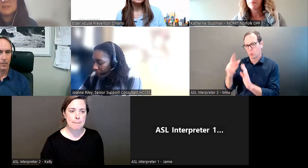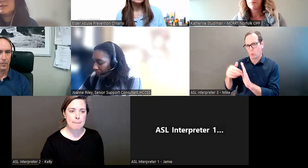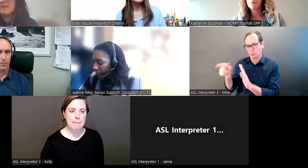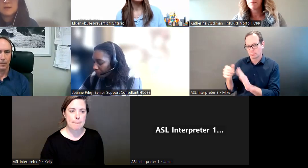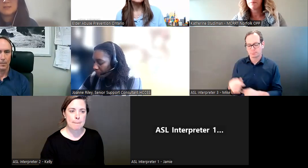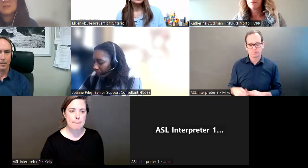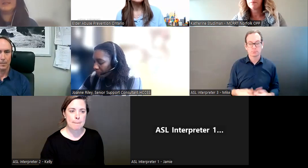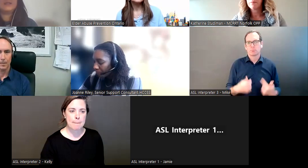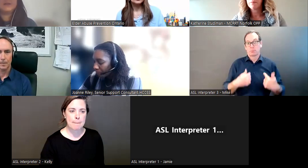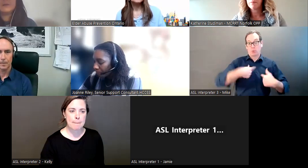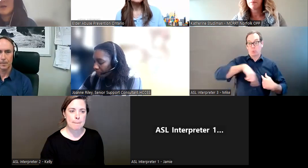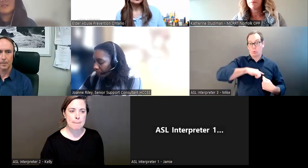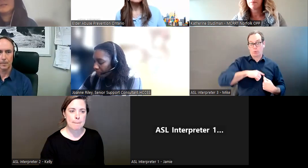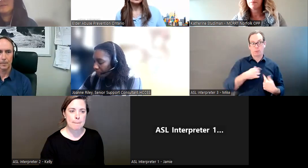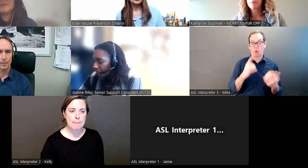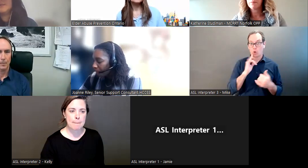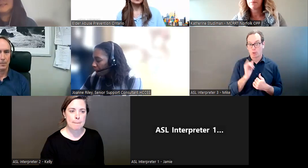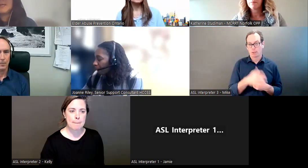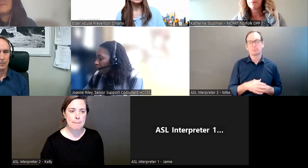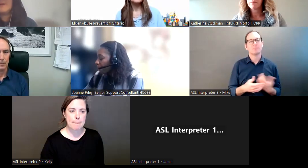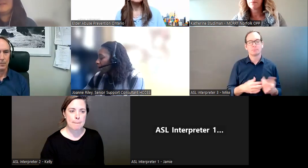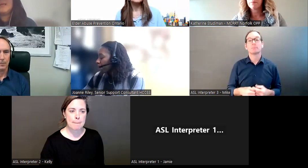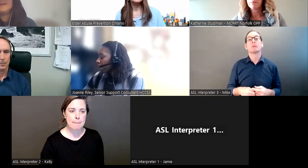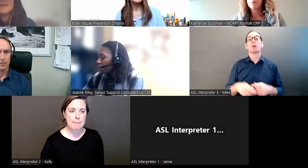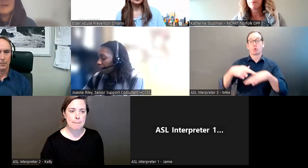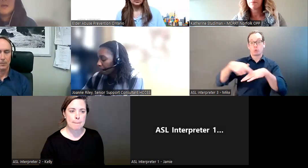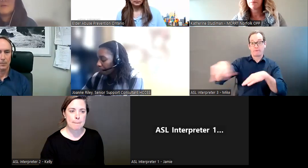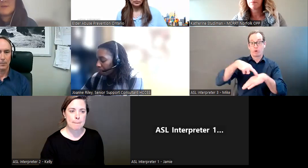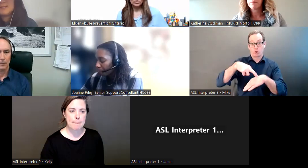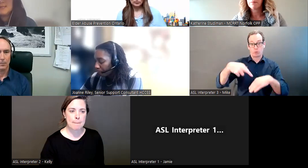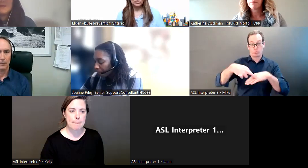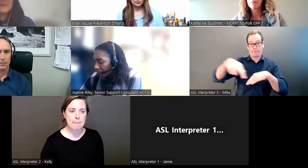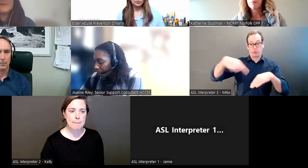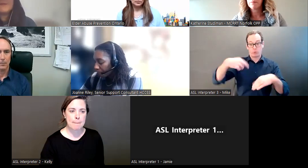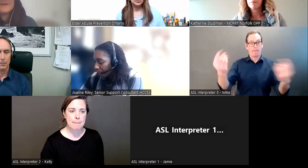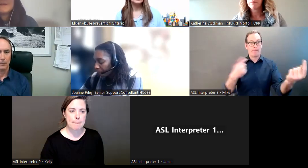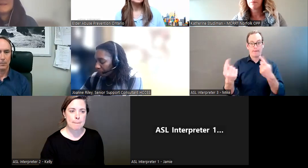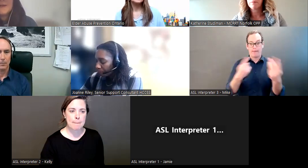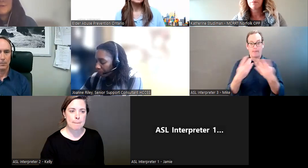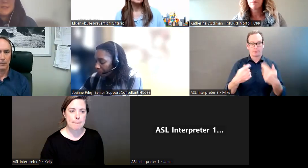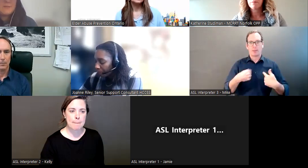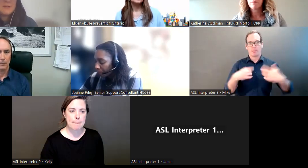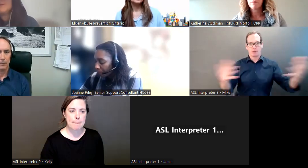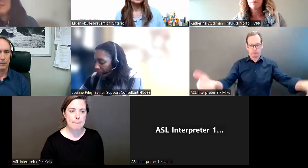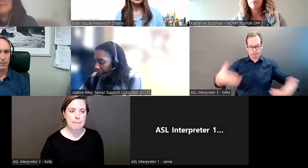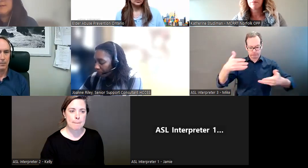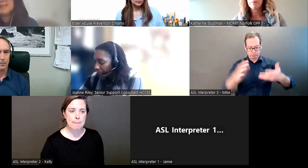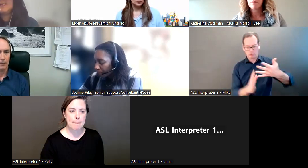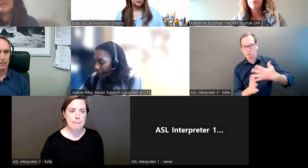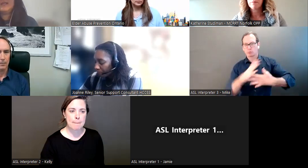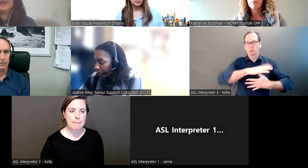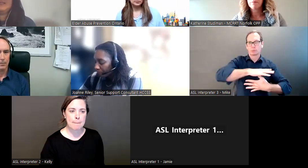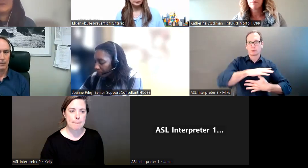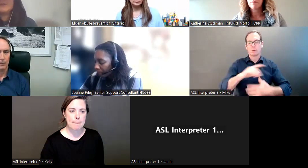referrals, do the consults, and triage the referrals that come in, because everybody's sort of level and threshold of